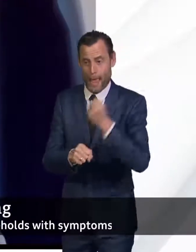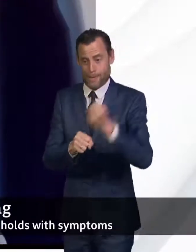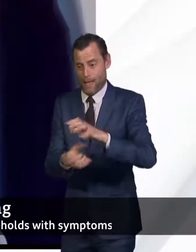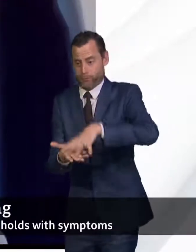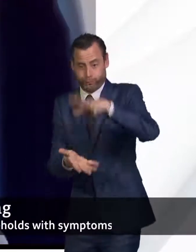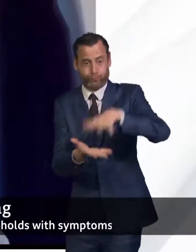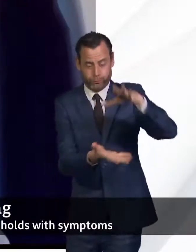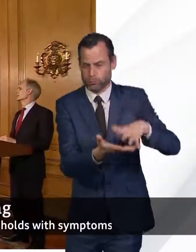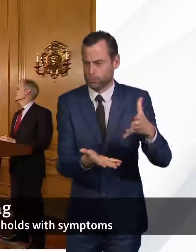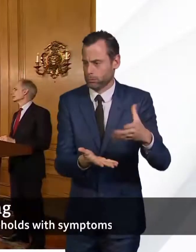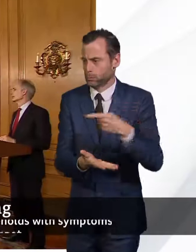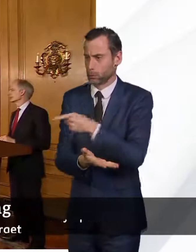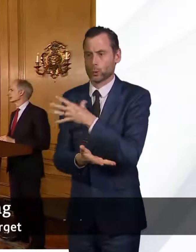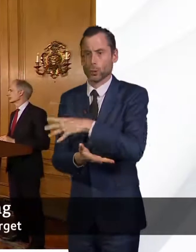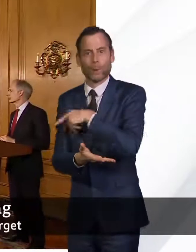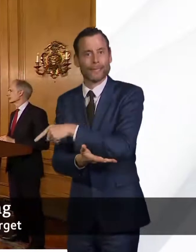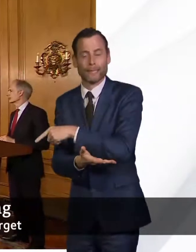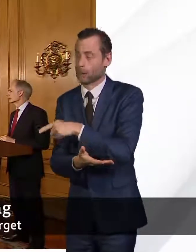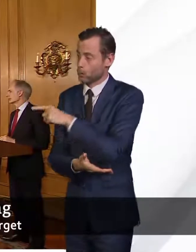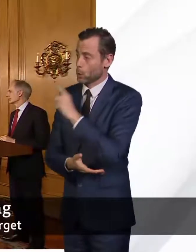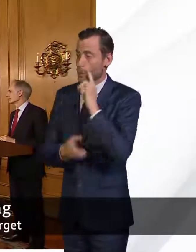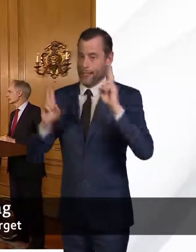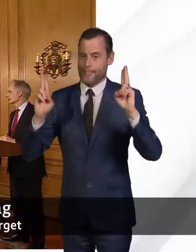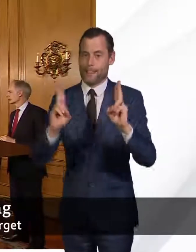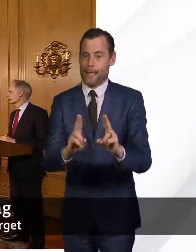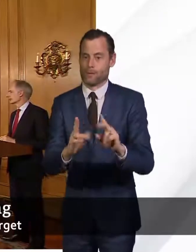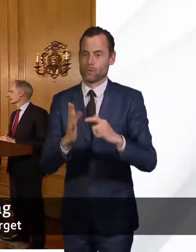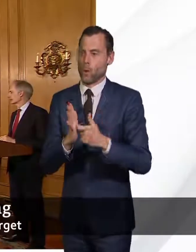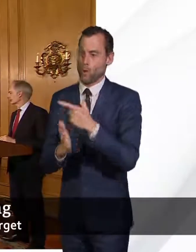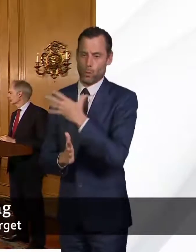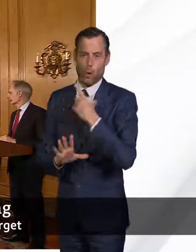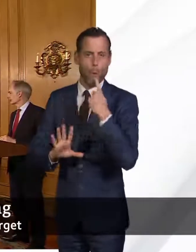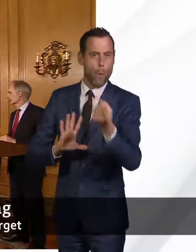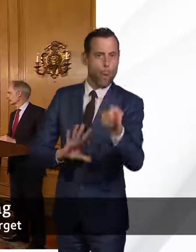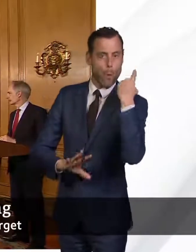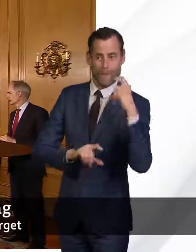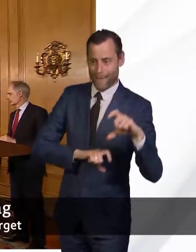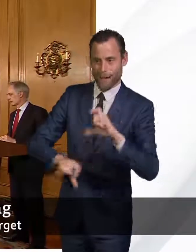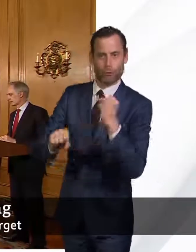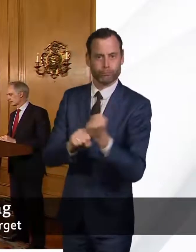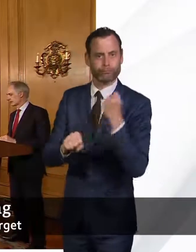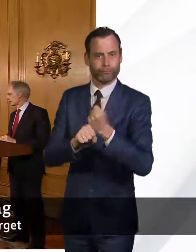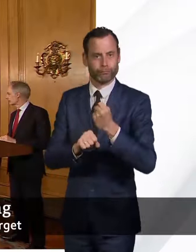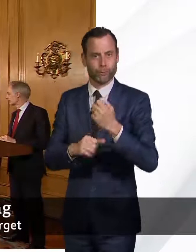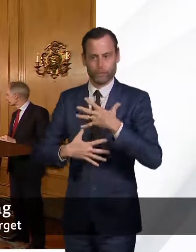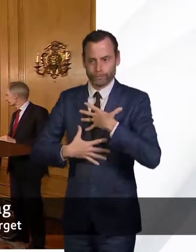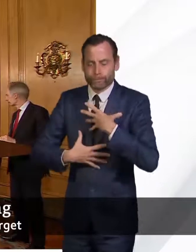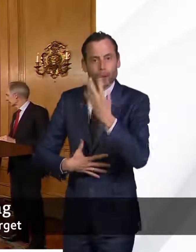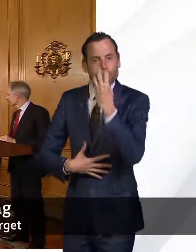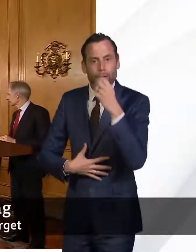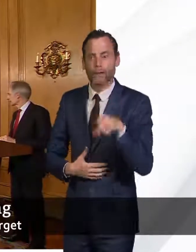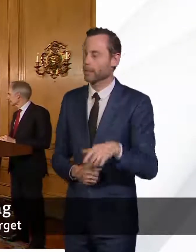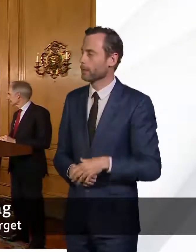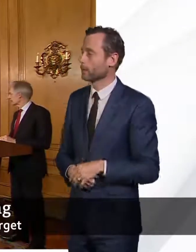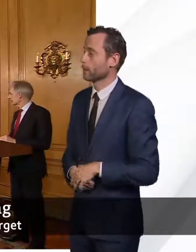of new ventilators continue to be scaled back, or do you still want more for the future? Thanks very much indeed. Look, on the clarity, I can absolutely